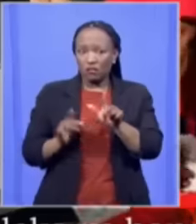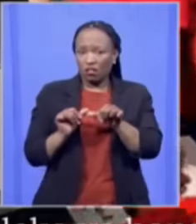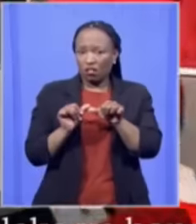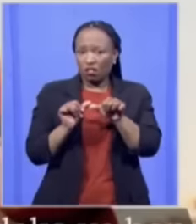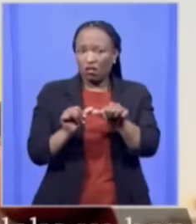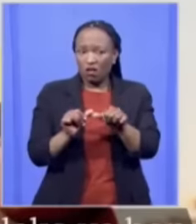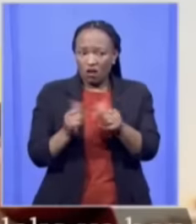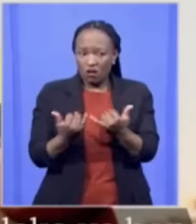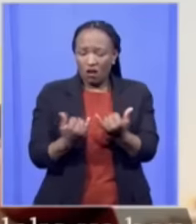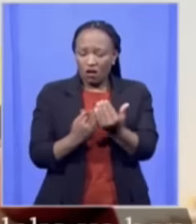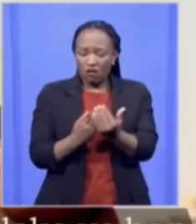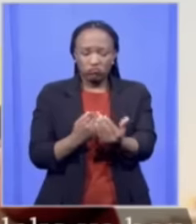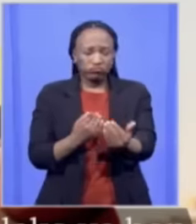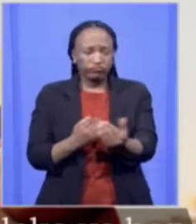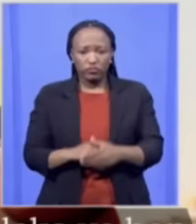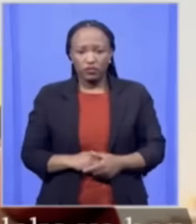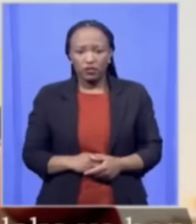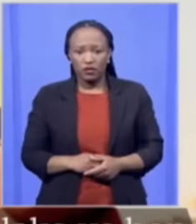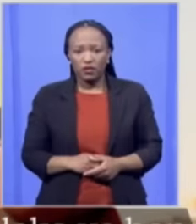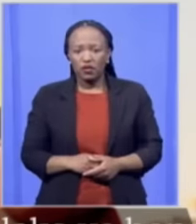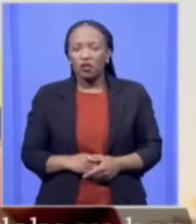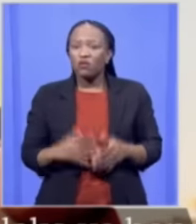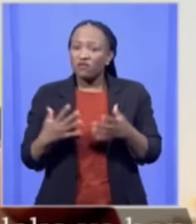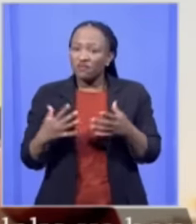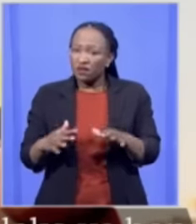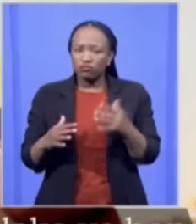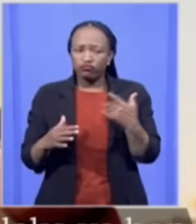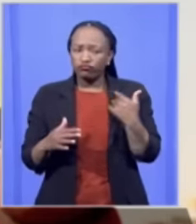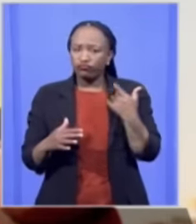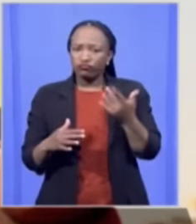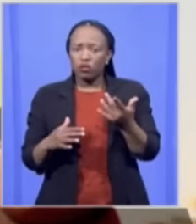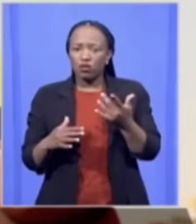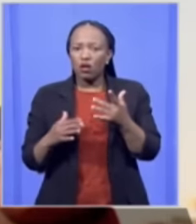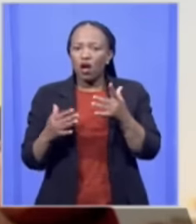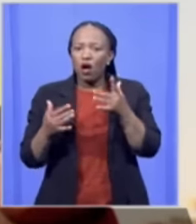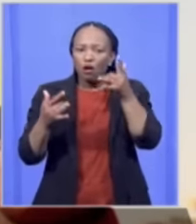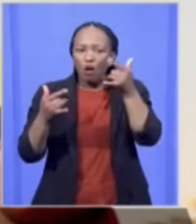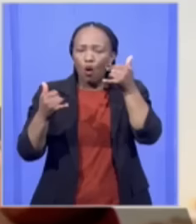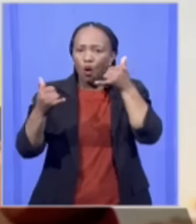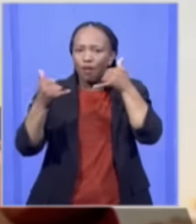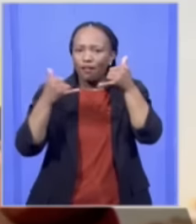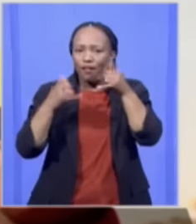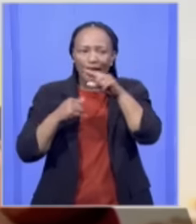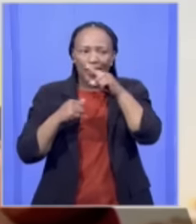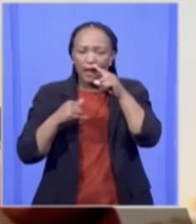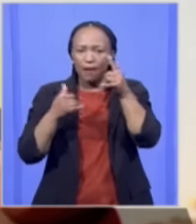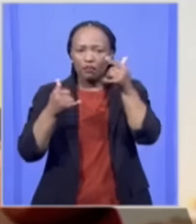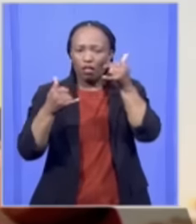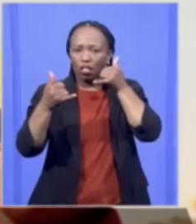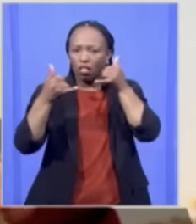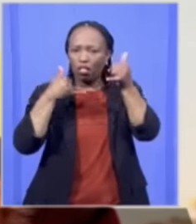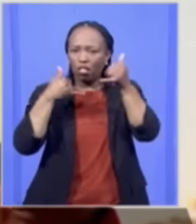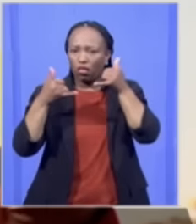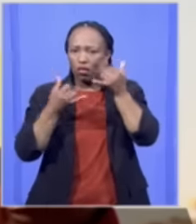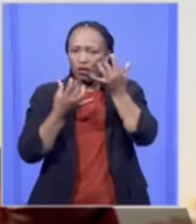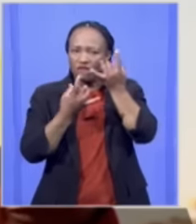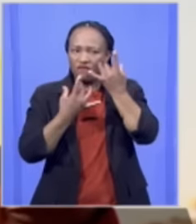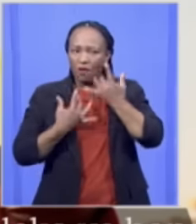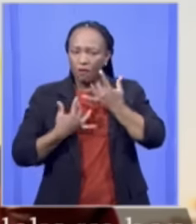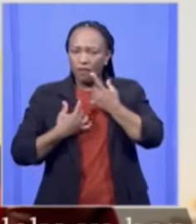We have been receiving anonymous calls. Allegations has been coming saying this